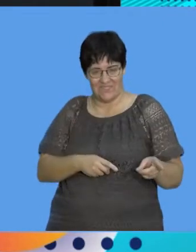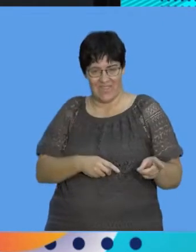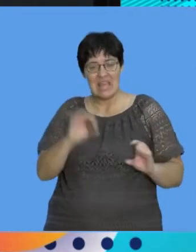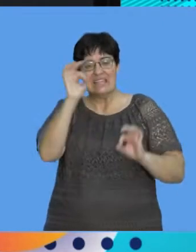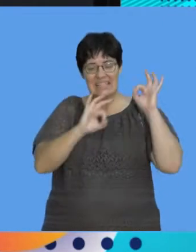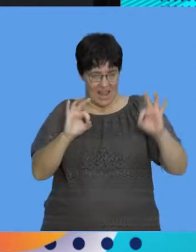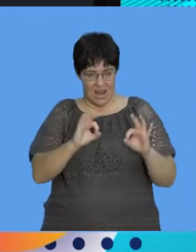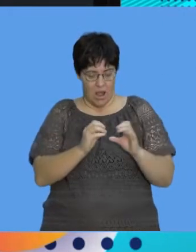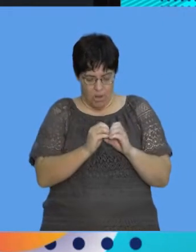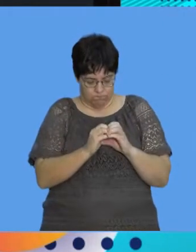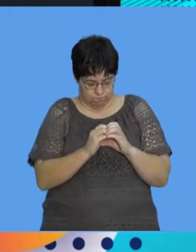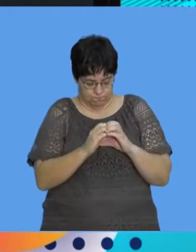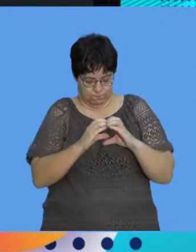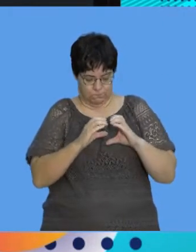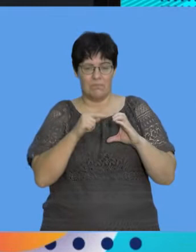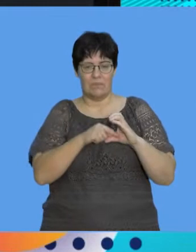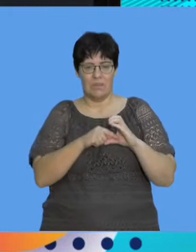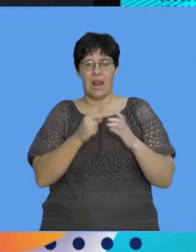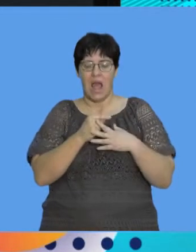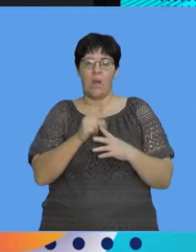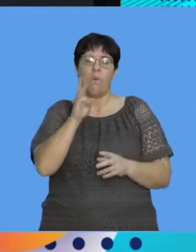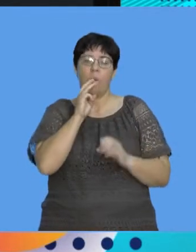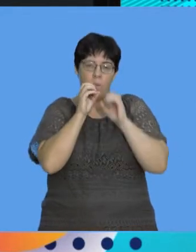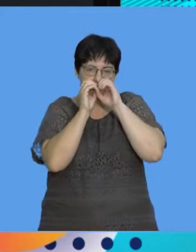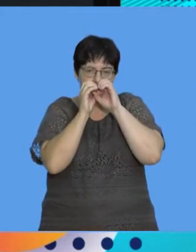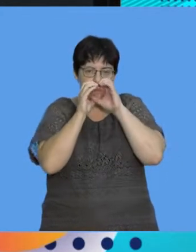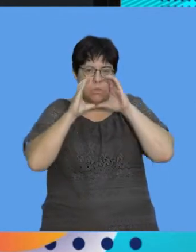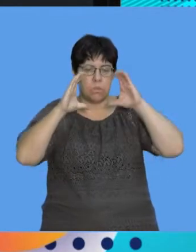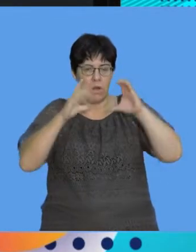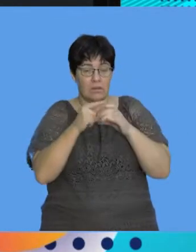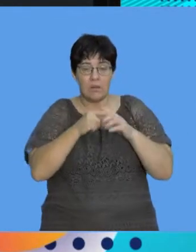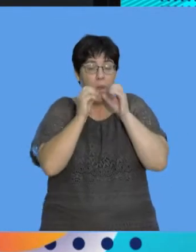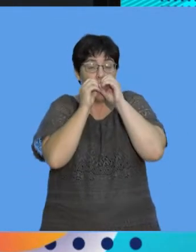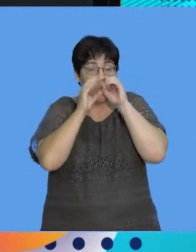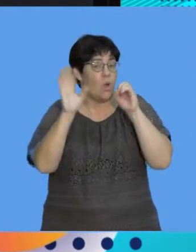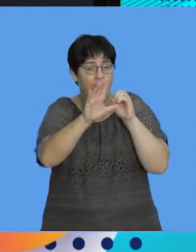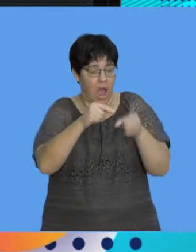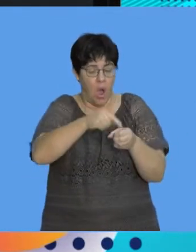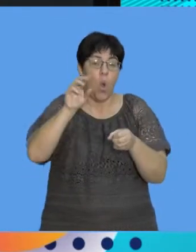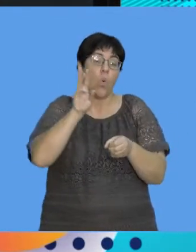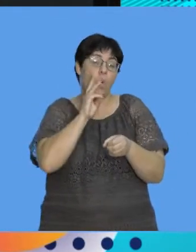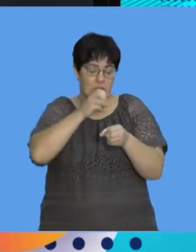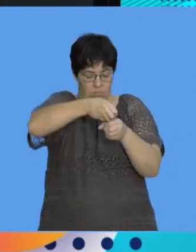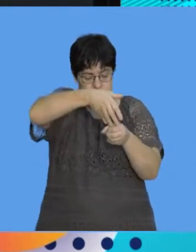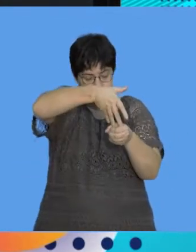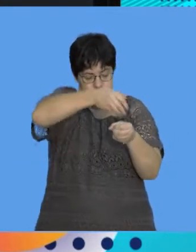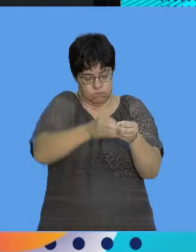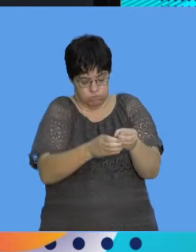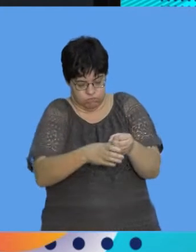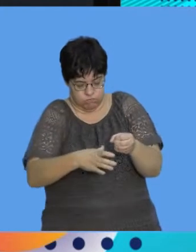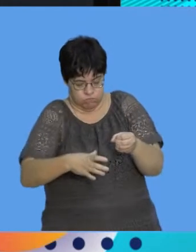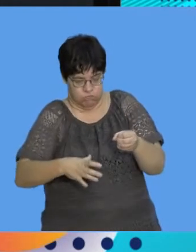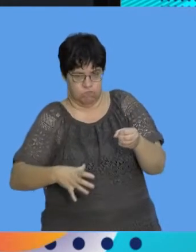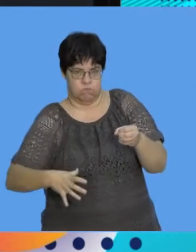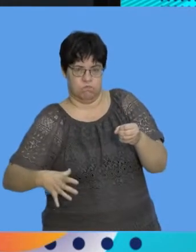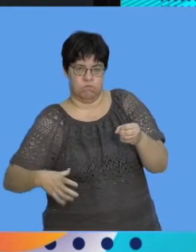if I fill it up, imagine taking a water balloon, all right? You take a balloon, you fill it with water, and what does the balloon do? It expands, all